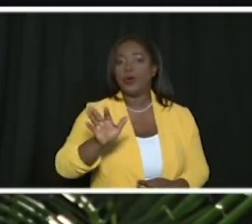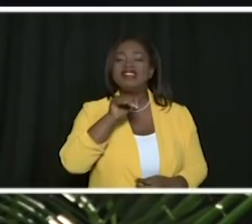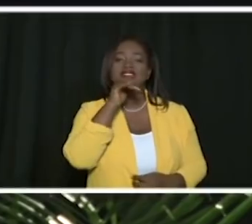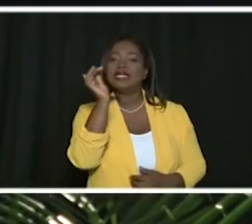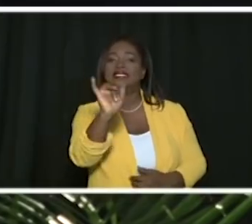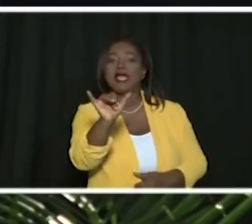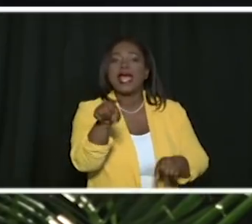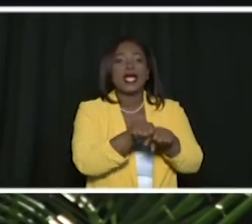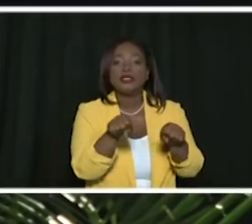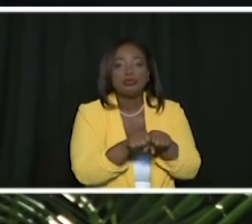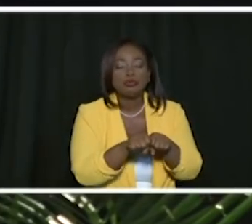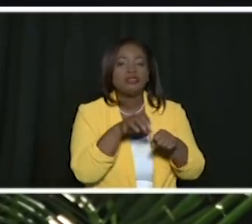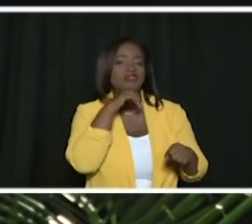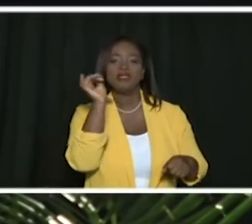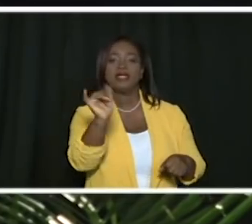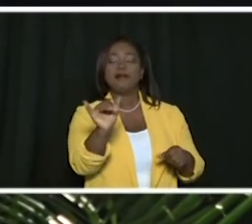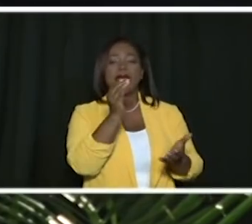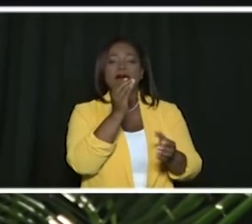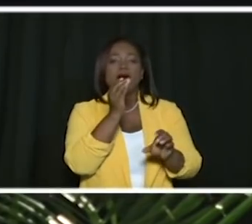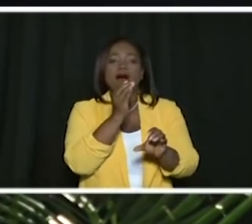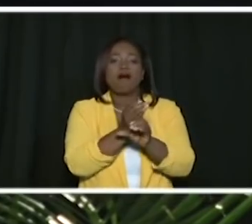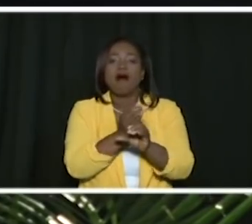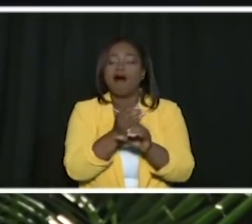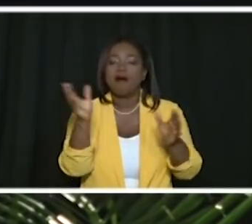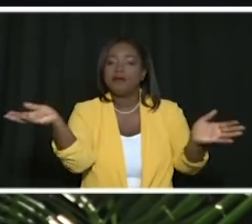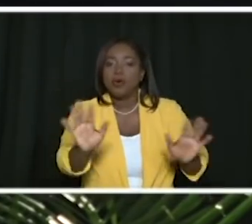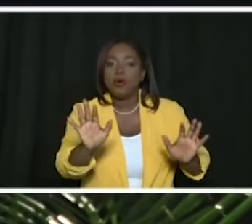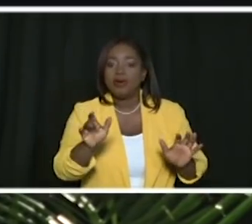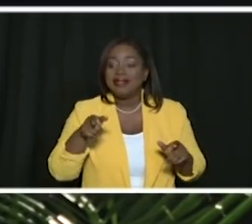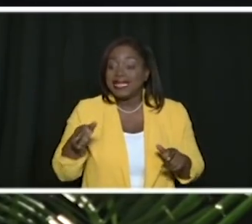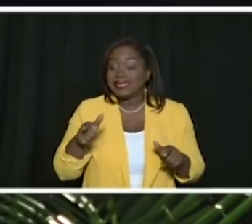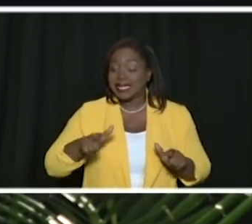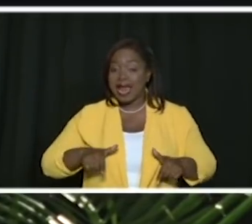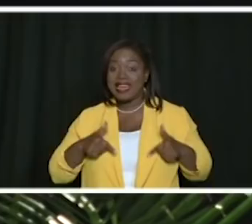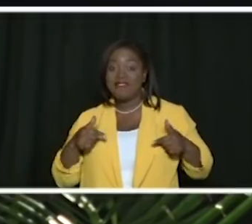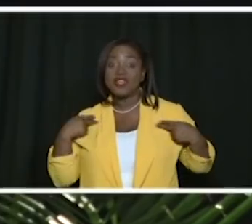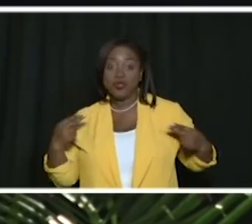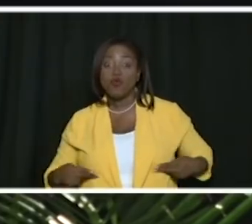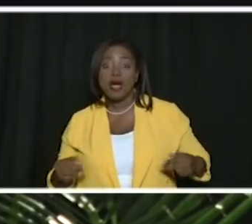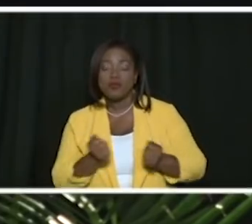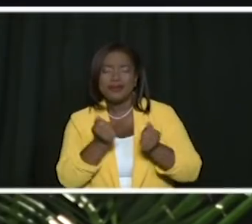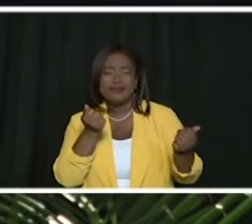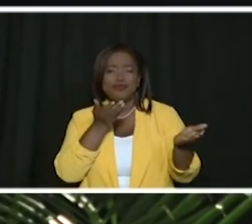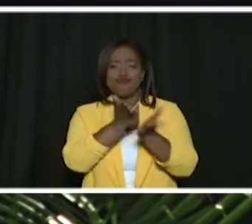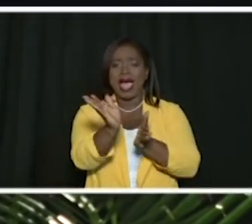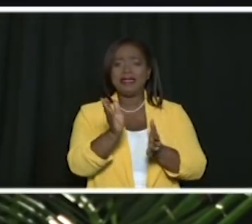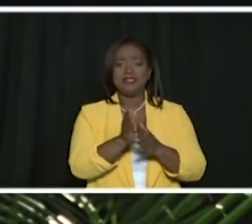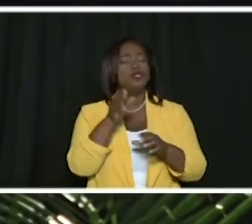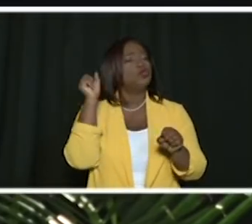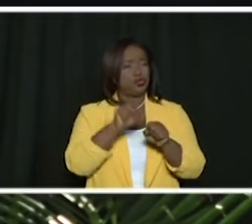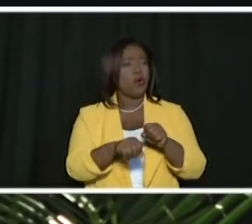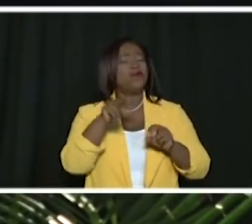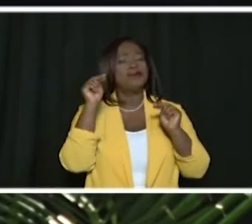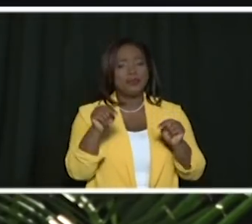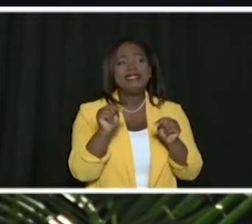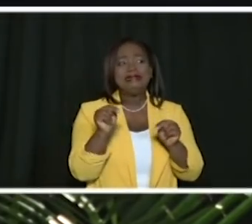got or a car that you got. This is a living, breathing human being with rights, you know. So we need to get past that